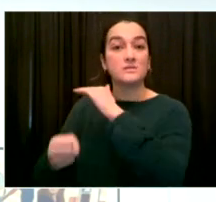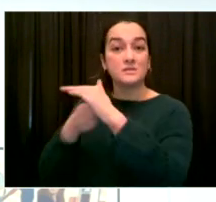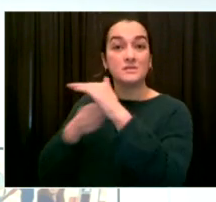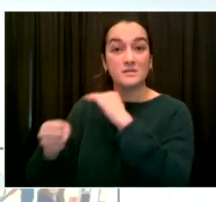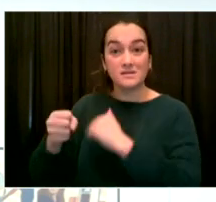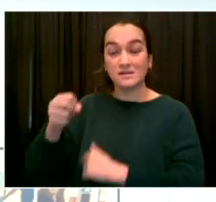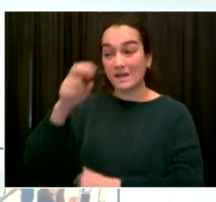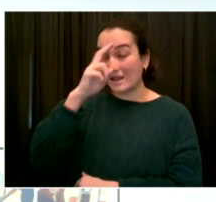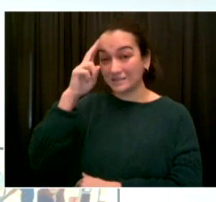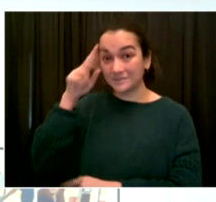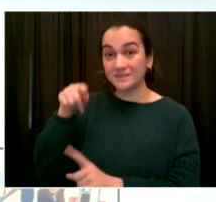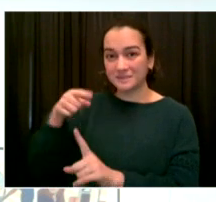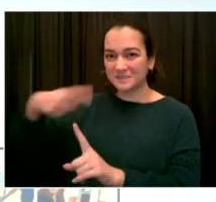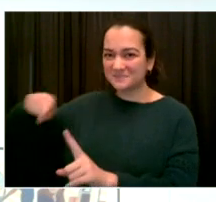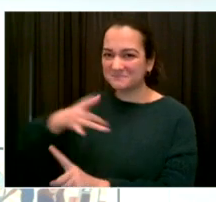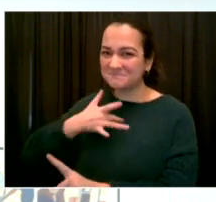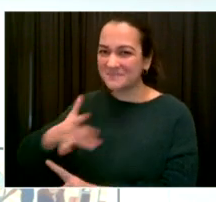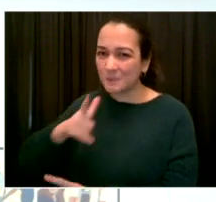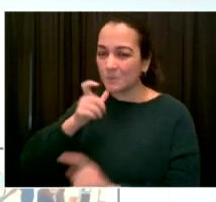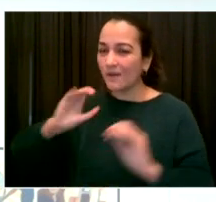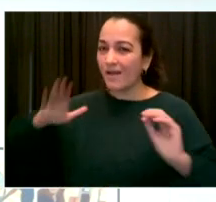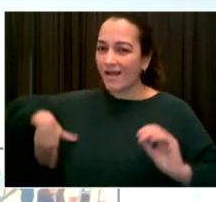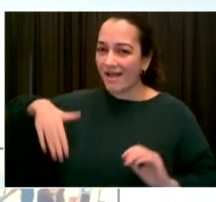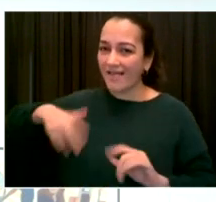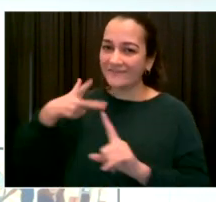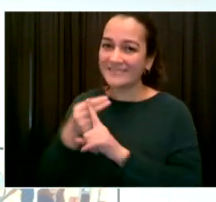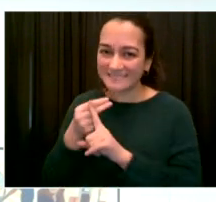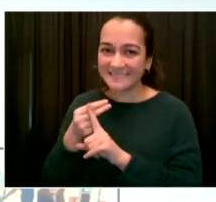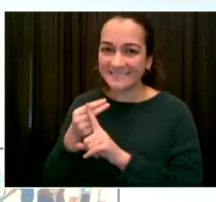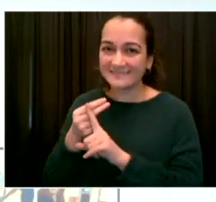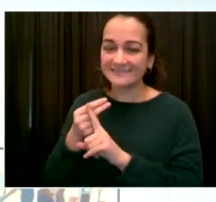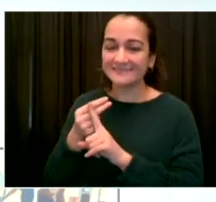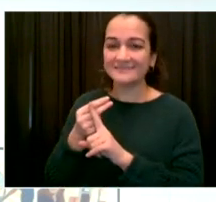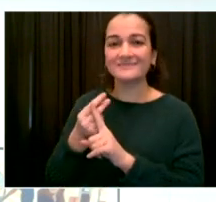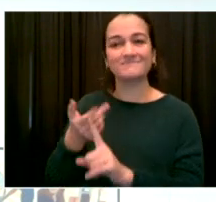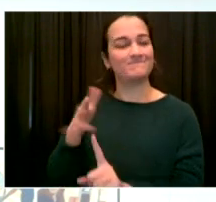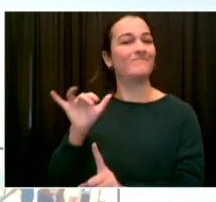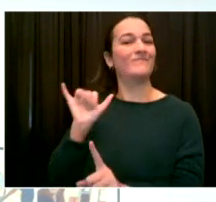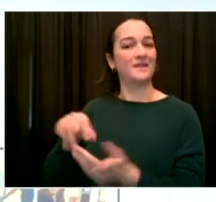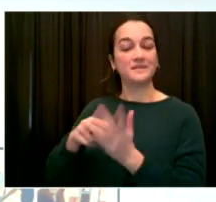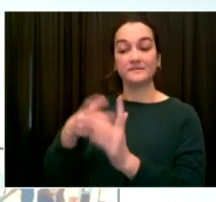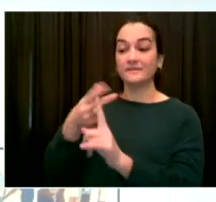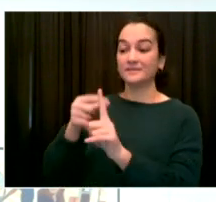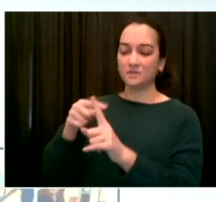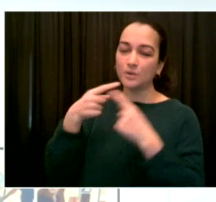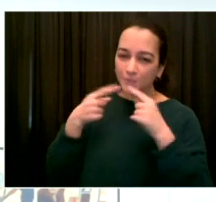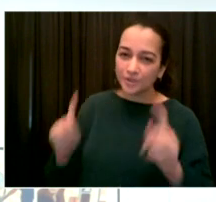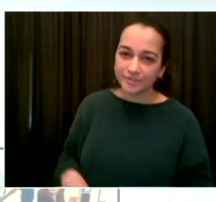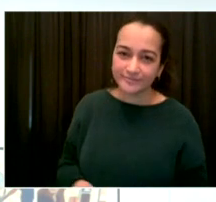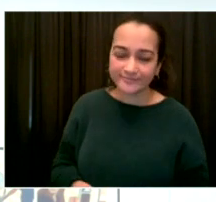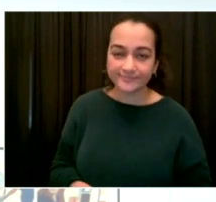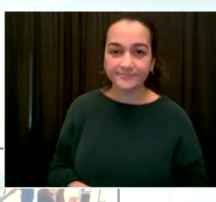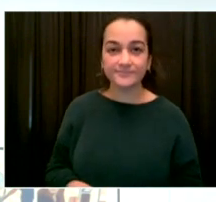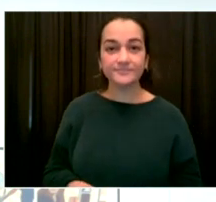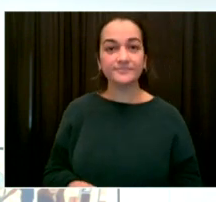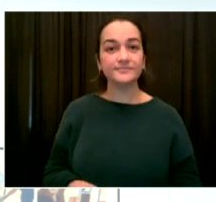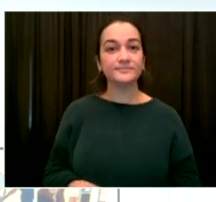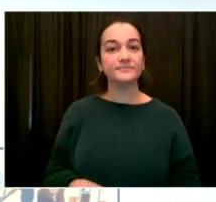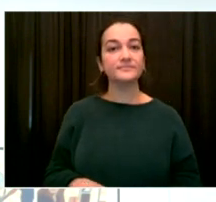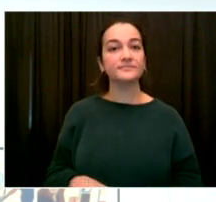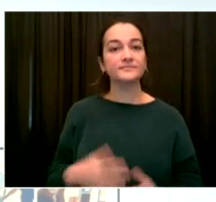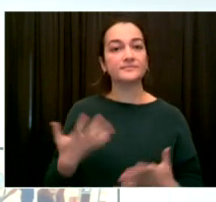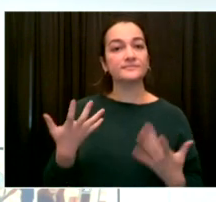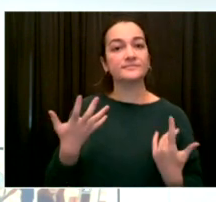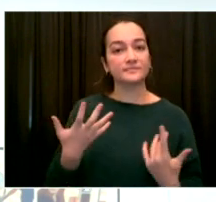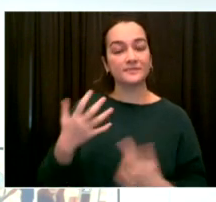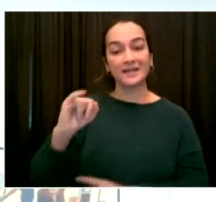unvaccinated, and that proportion increases when you look at patients who are in the intensive care units. So these